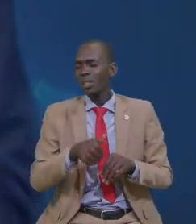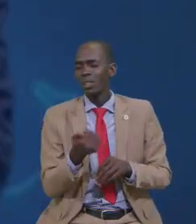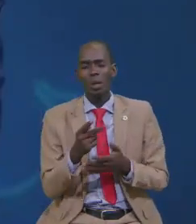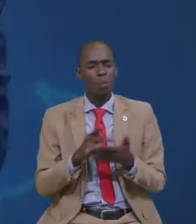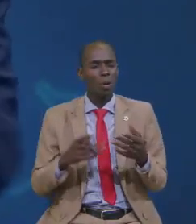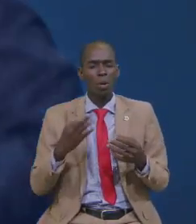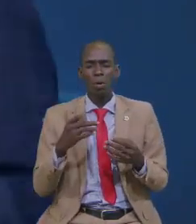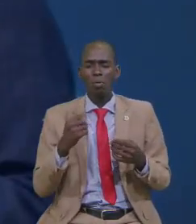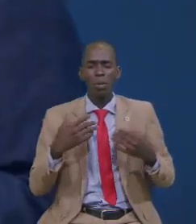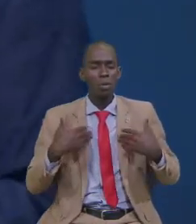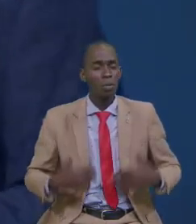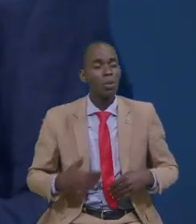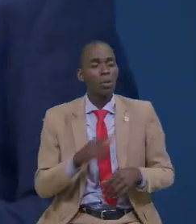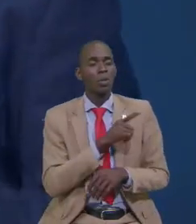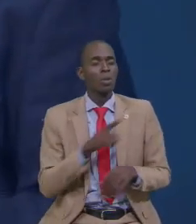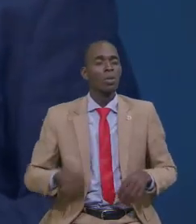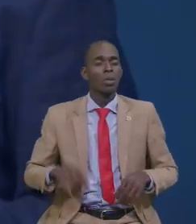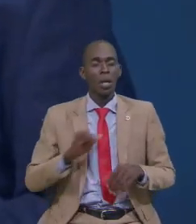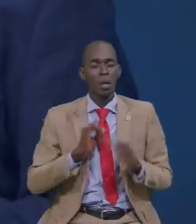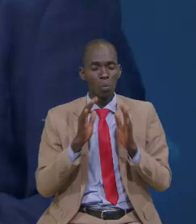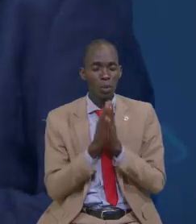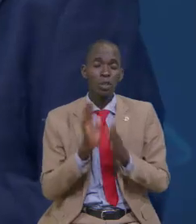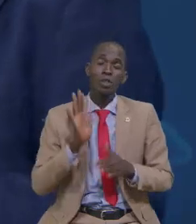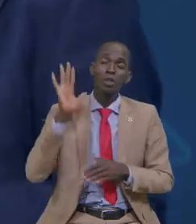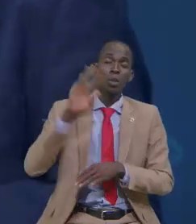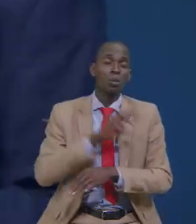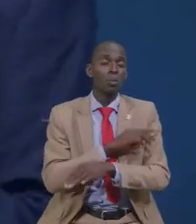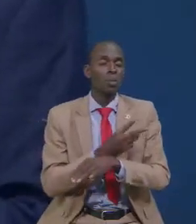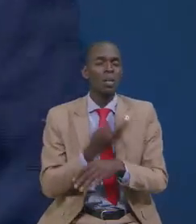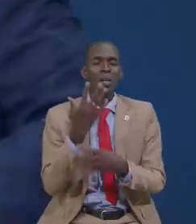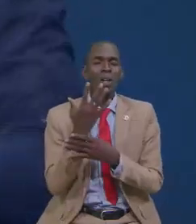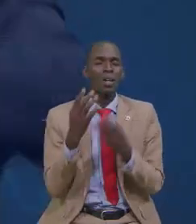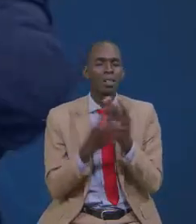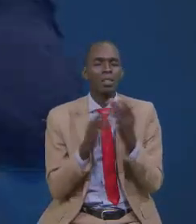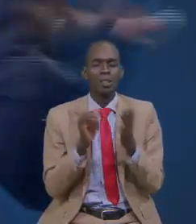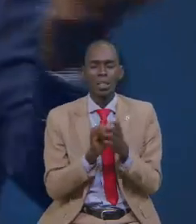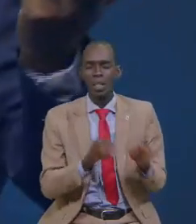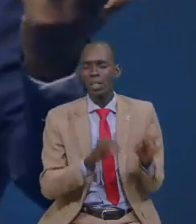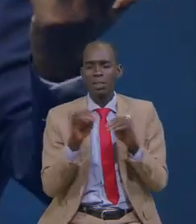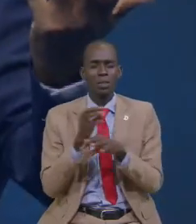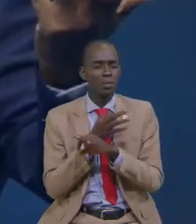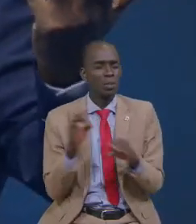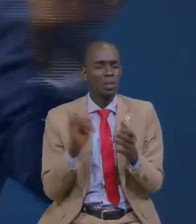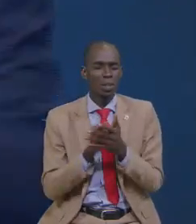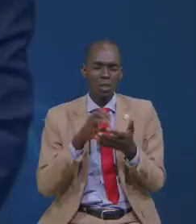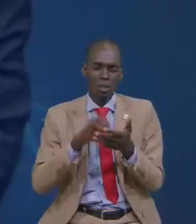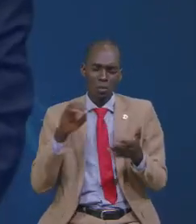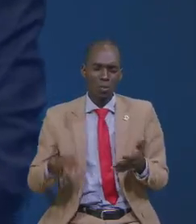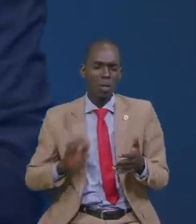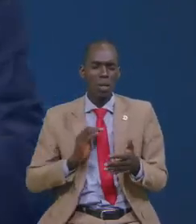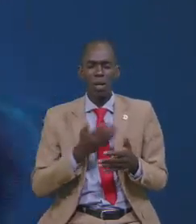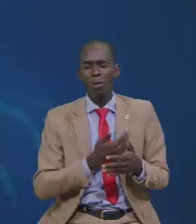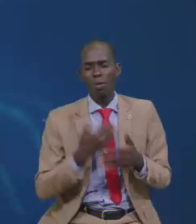body, Lord, I pray your mighty hand that sets free, that removes our load, I